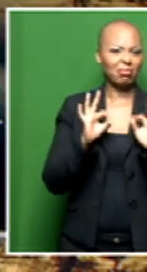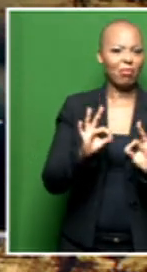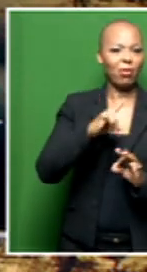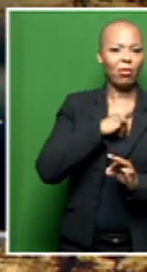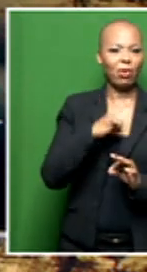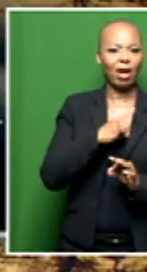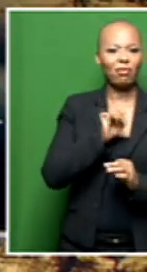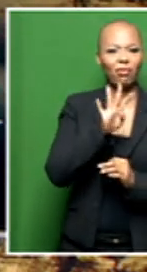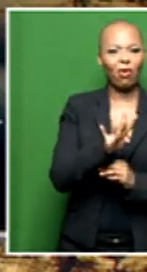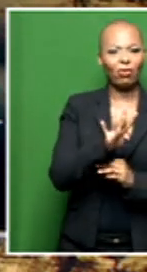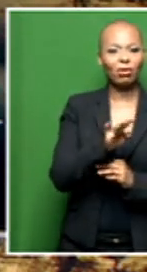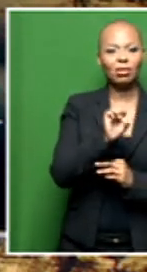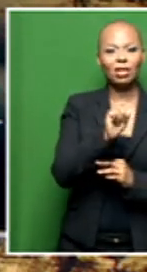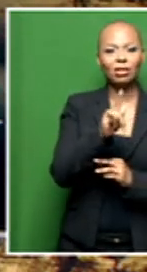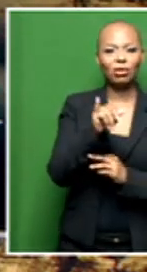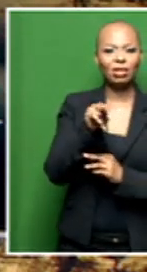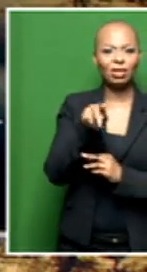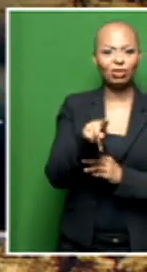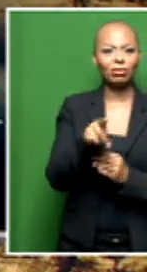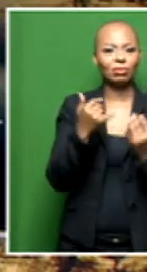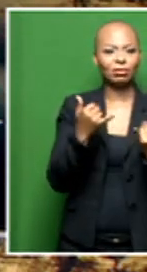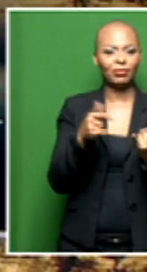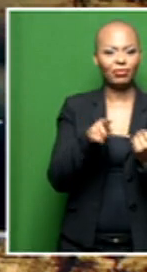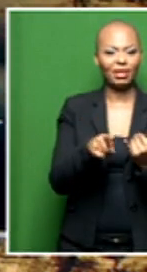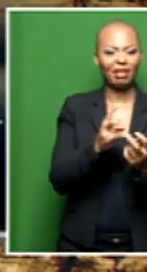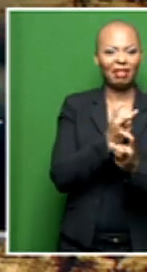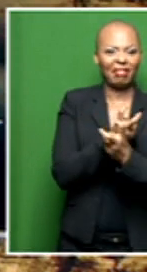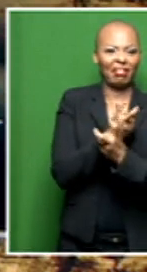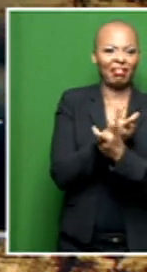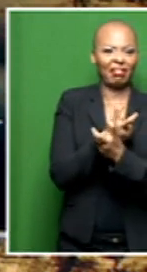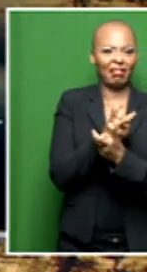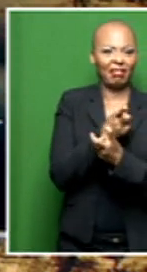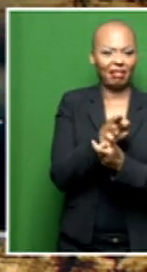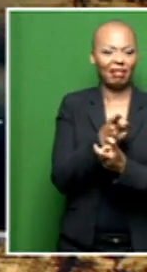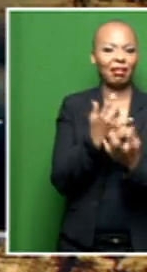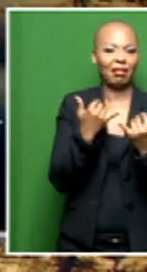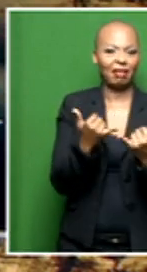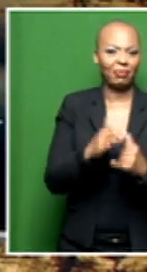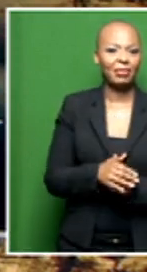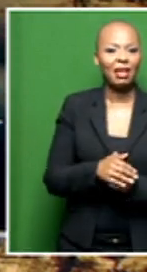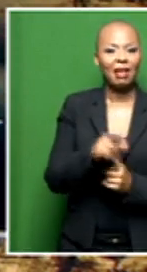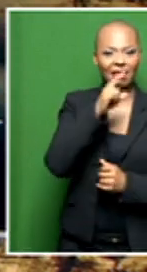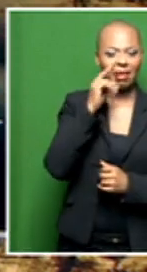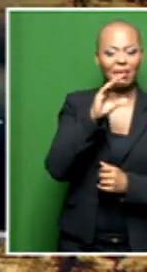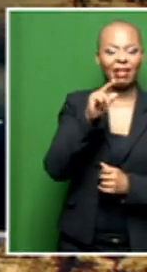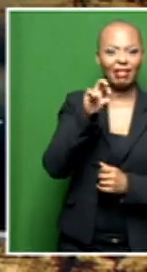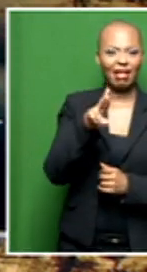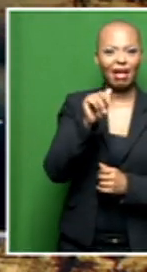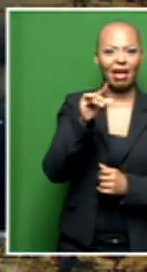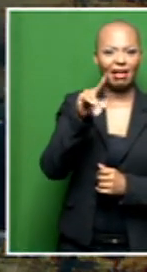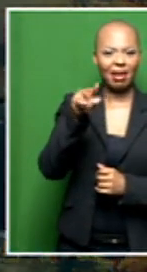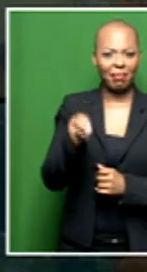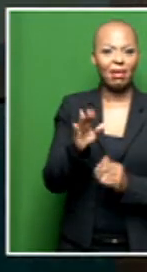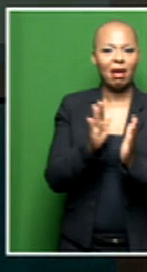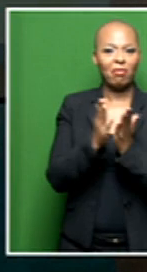full of skeletons, is a novel from first-time published author Claire Adlam. In this debut book, Claire